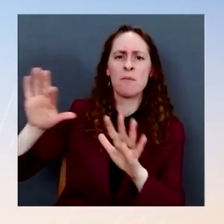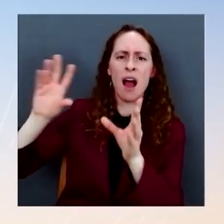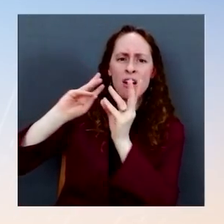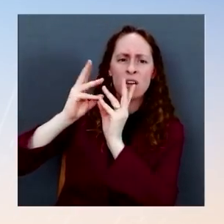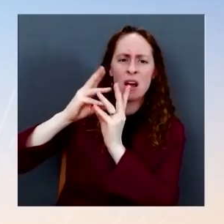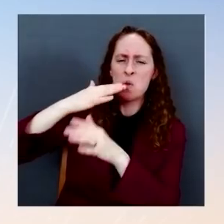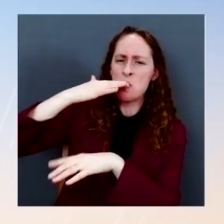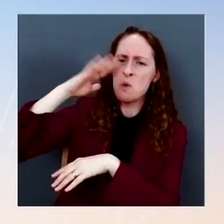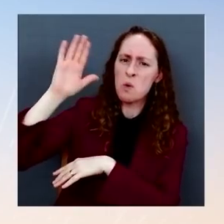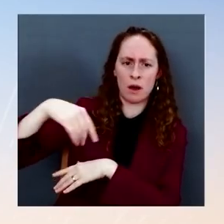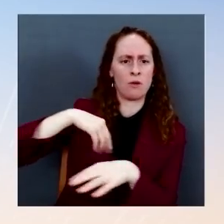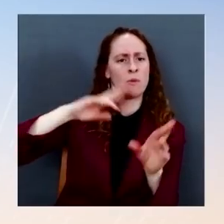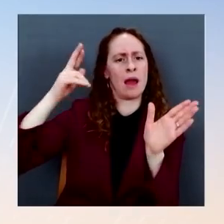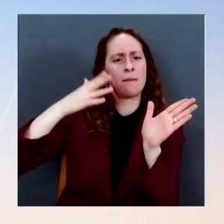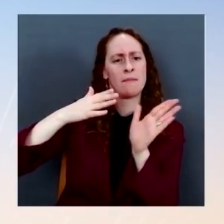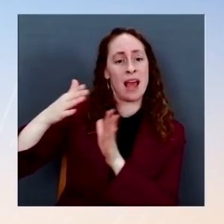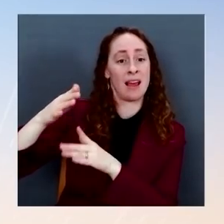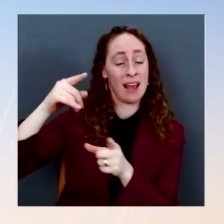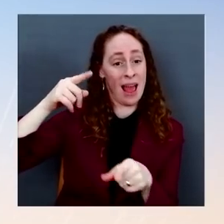to Ukraine. Yeah.